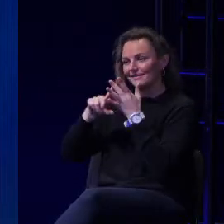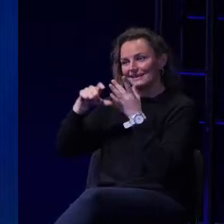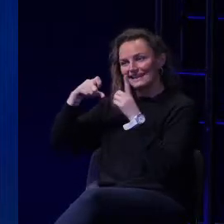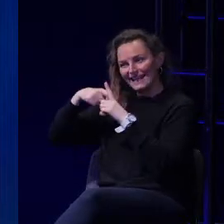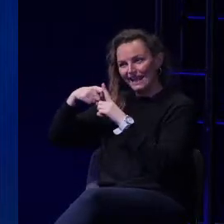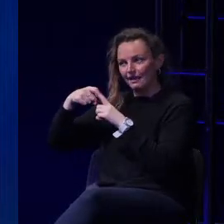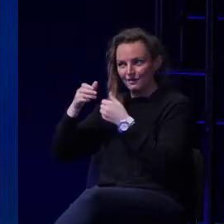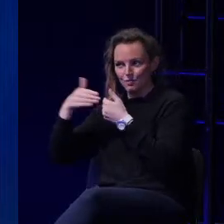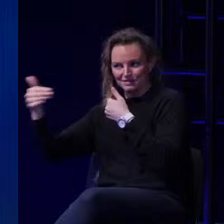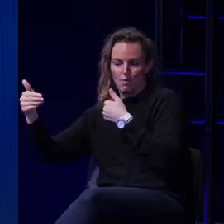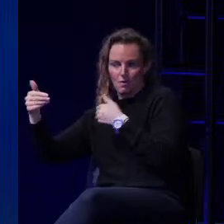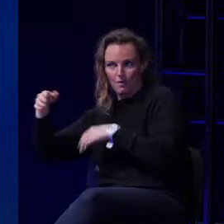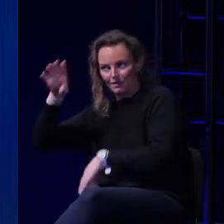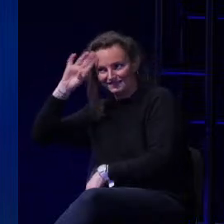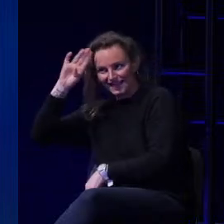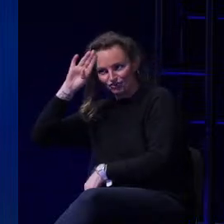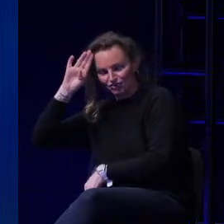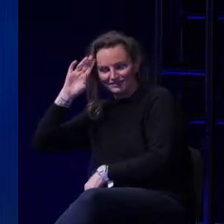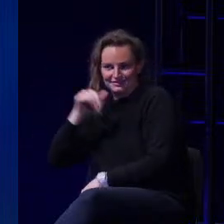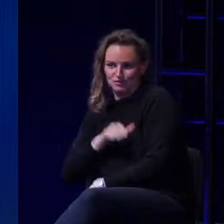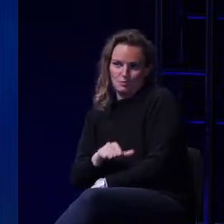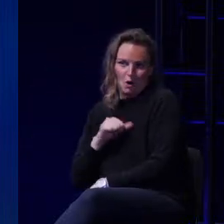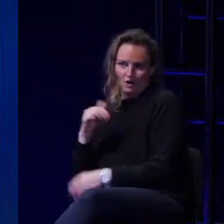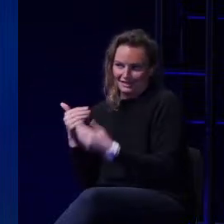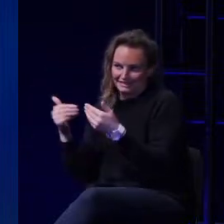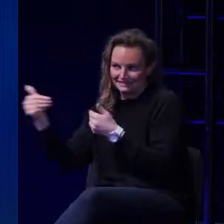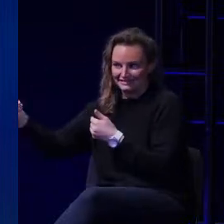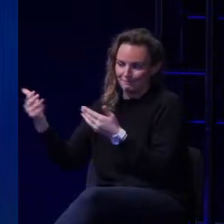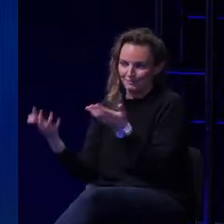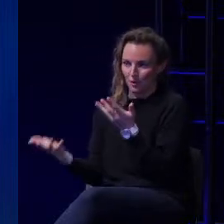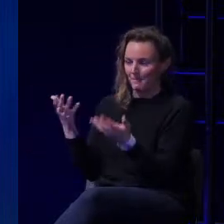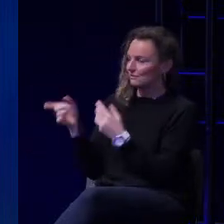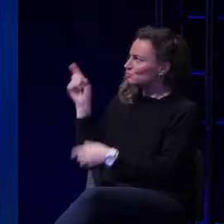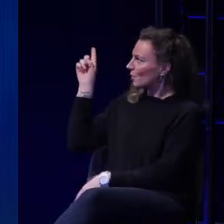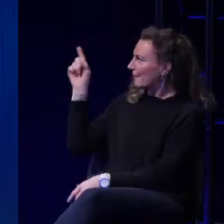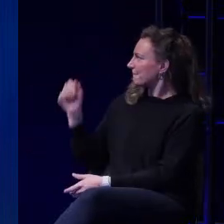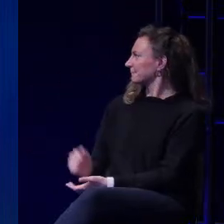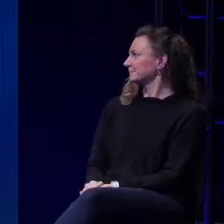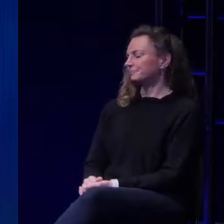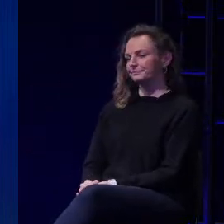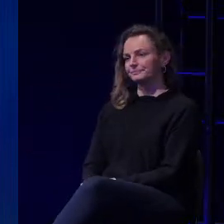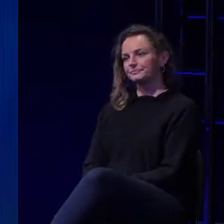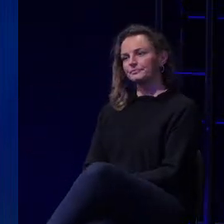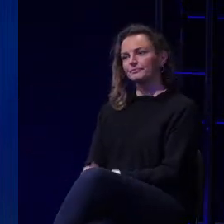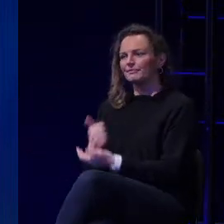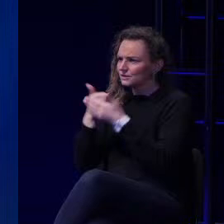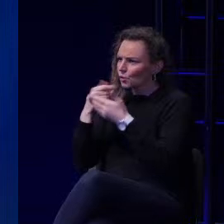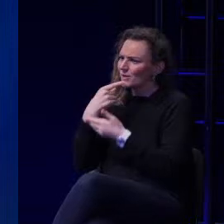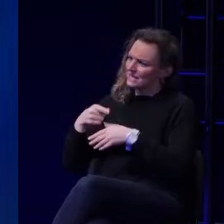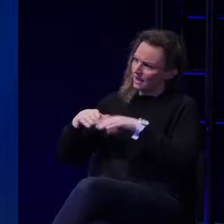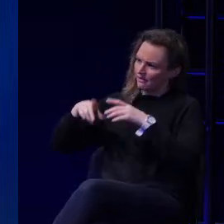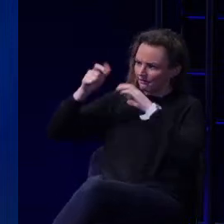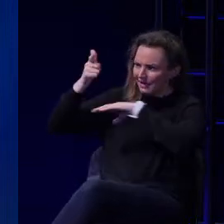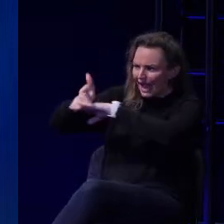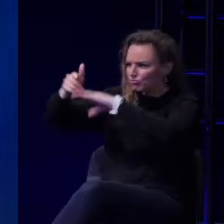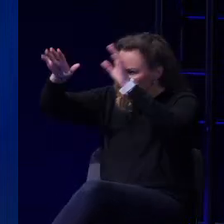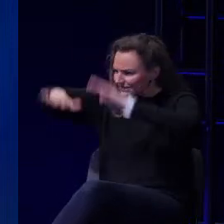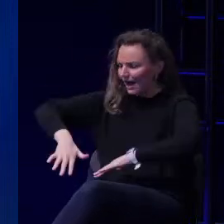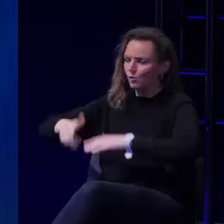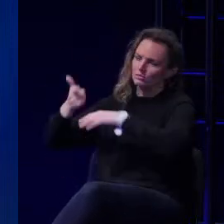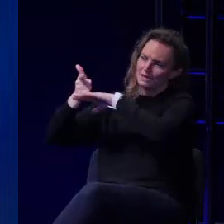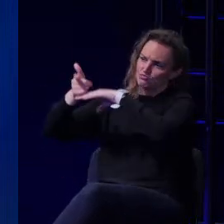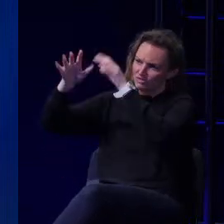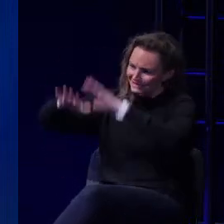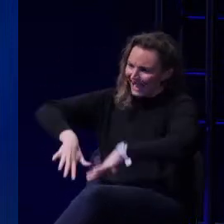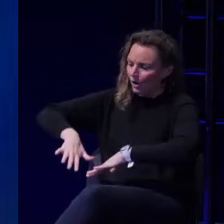Tour Blanche, Nick Broomfield. But we never put it down. He's always saying, put the camera down, you know, and by the end of the shoot,